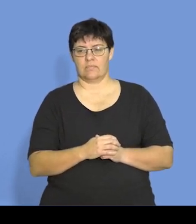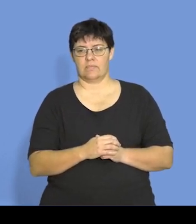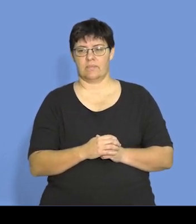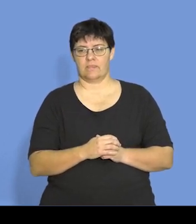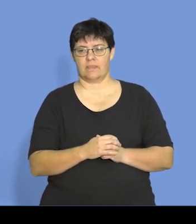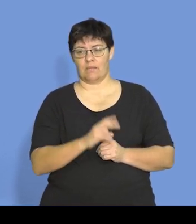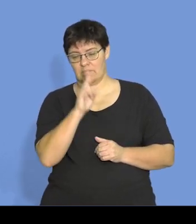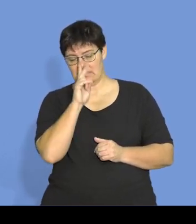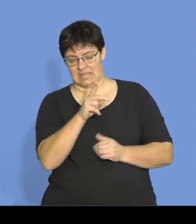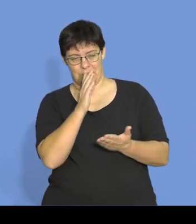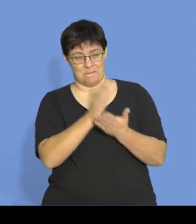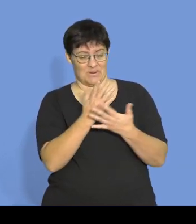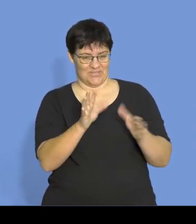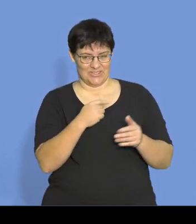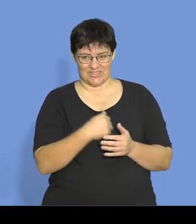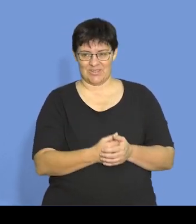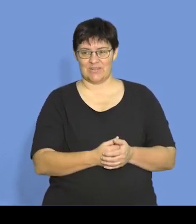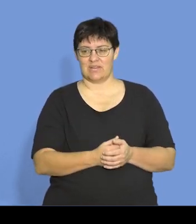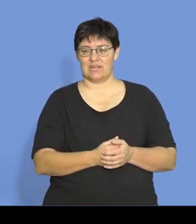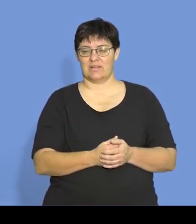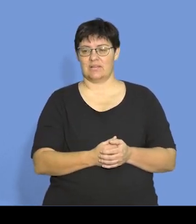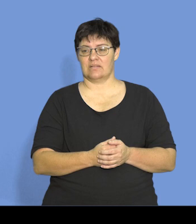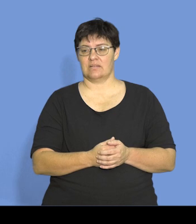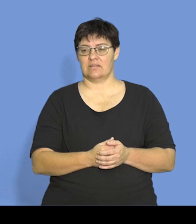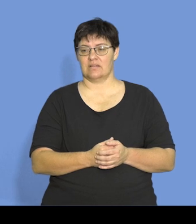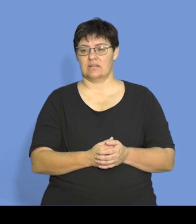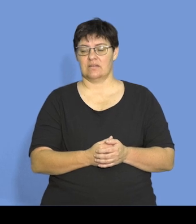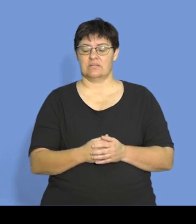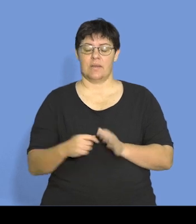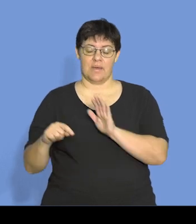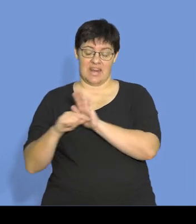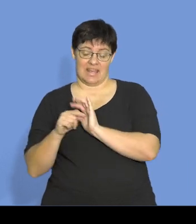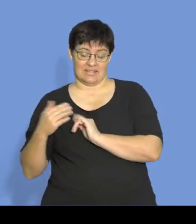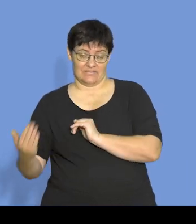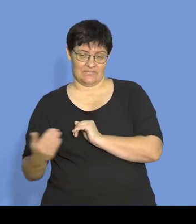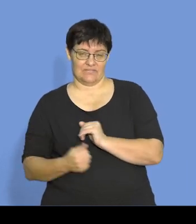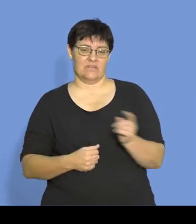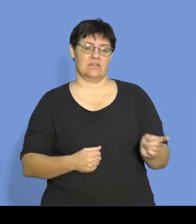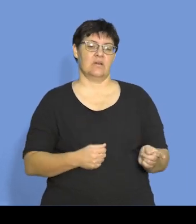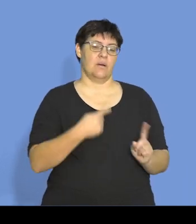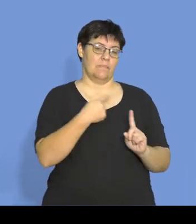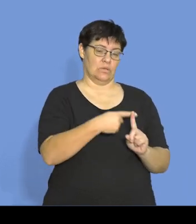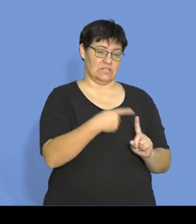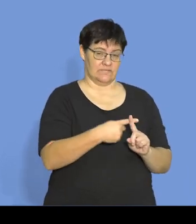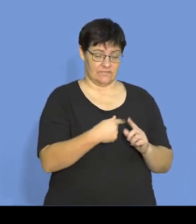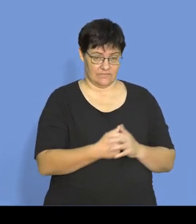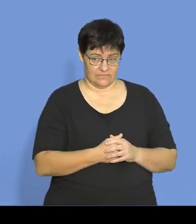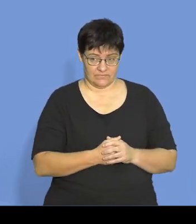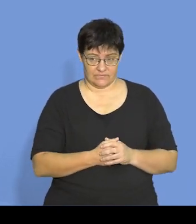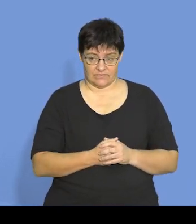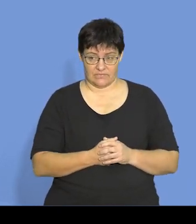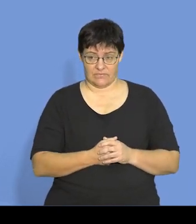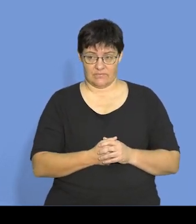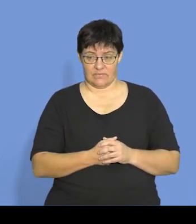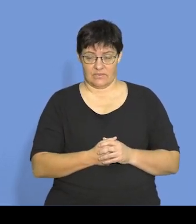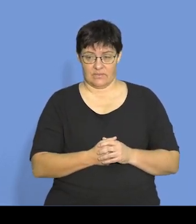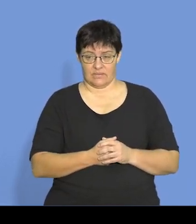I'm already looking at the middle term, so it's 1 and 1, and then 1 will be negative and 1 will be positive,